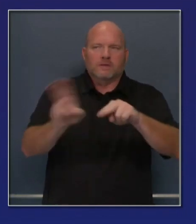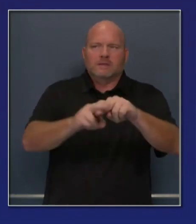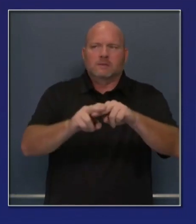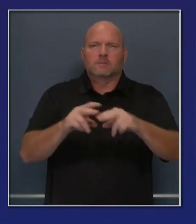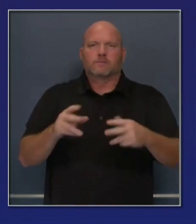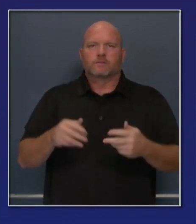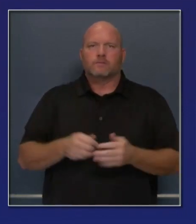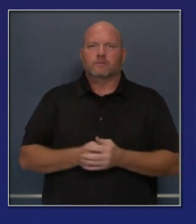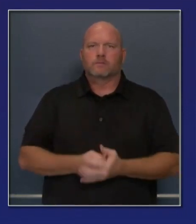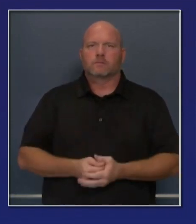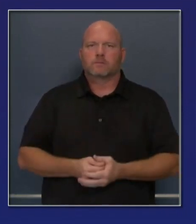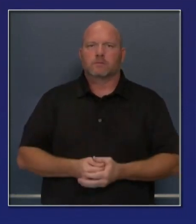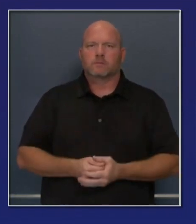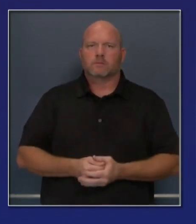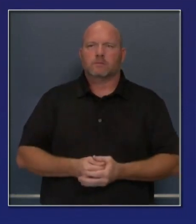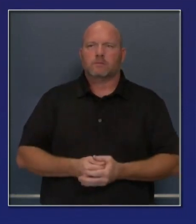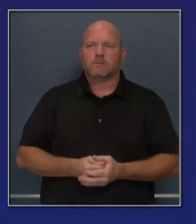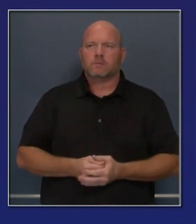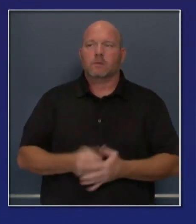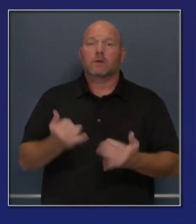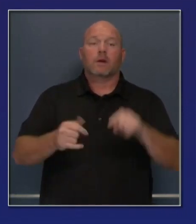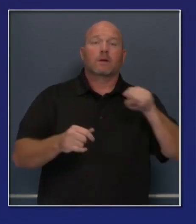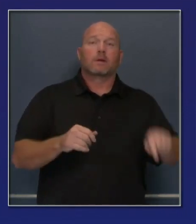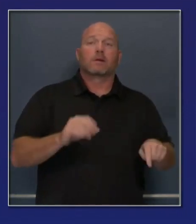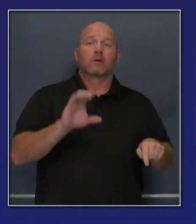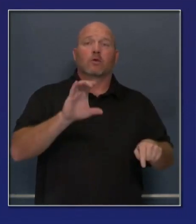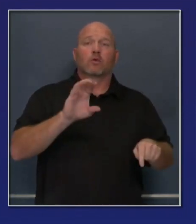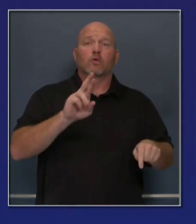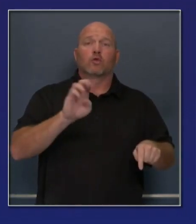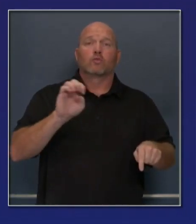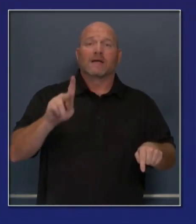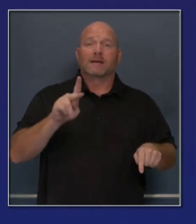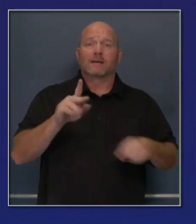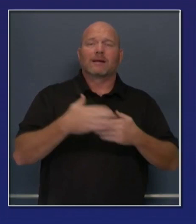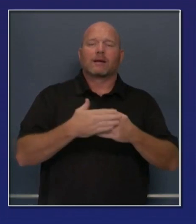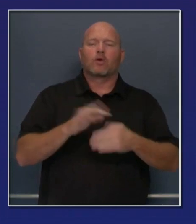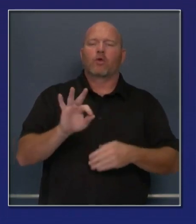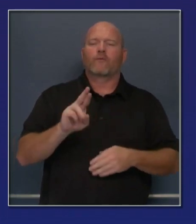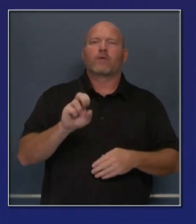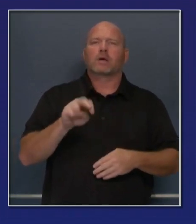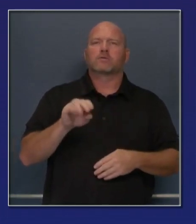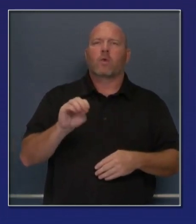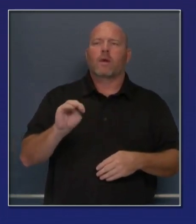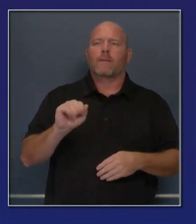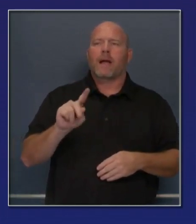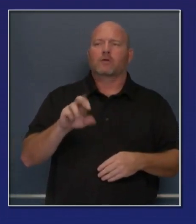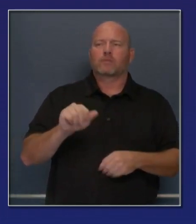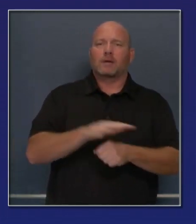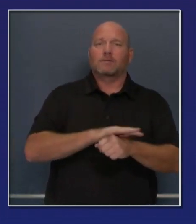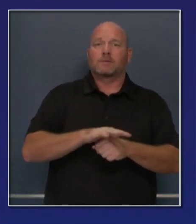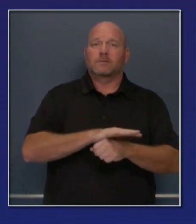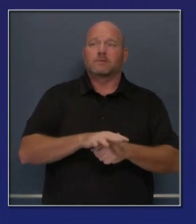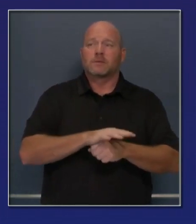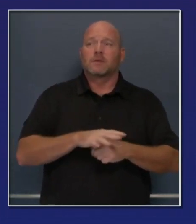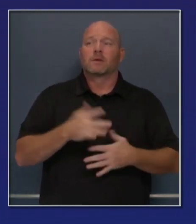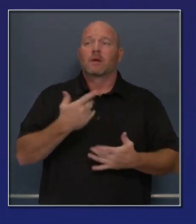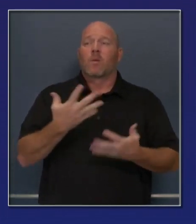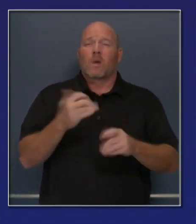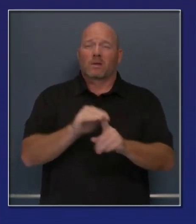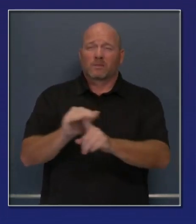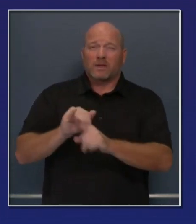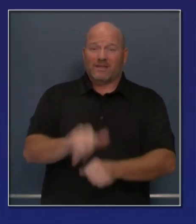burned. Relates to Creek Fire. This Creek Fire generated a lot of attention for good reason. I'll remind you, this is in and around the area that